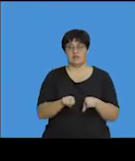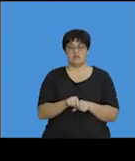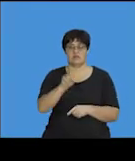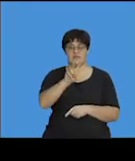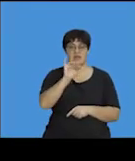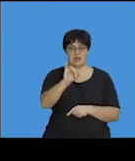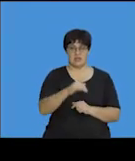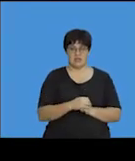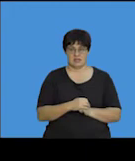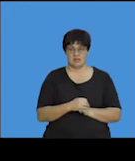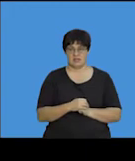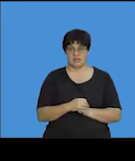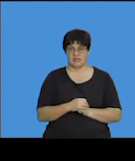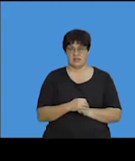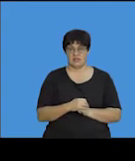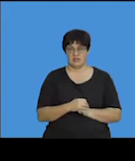equals VI